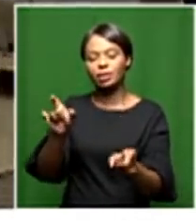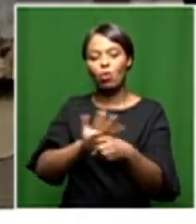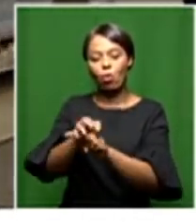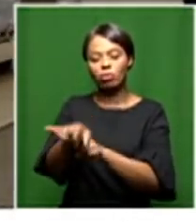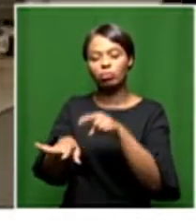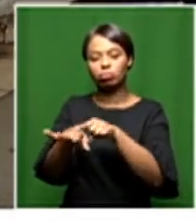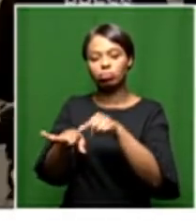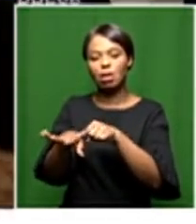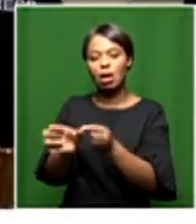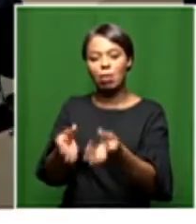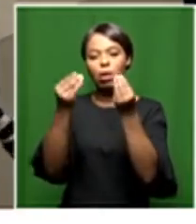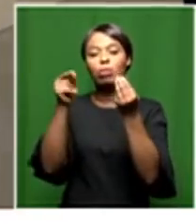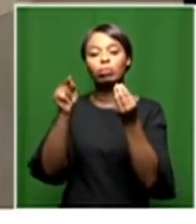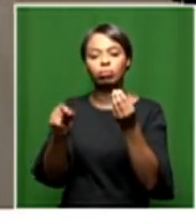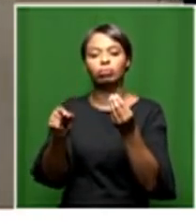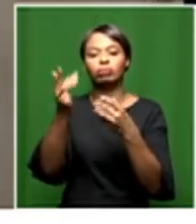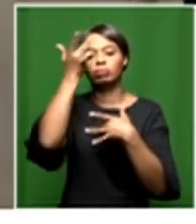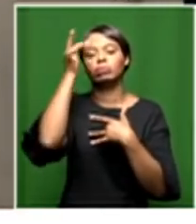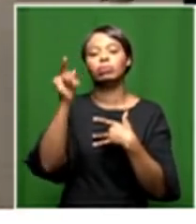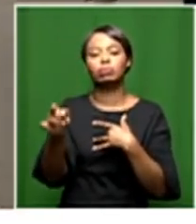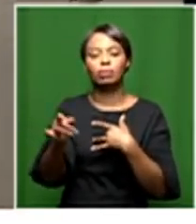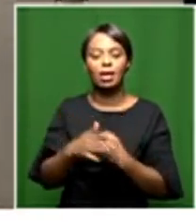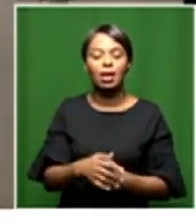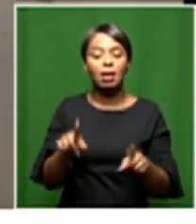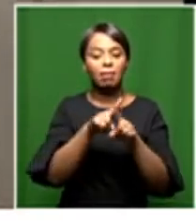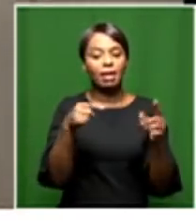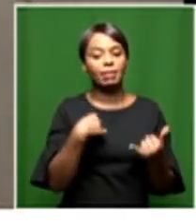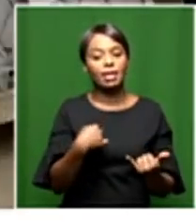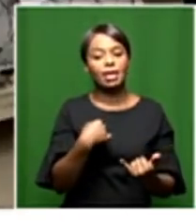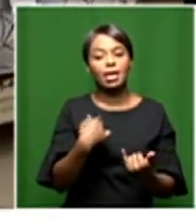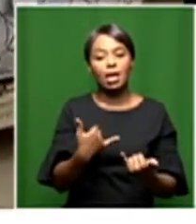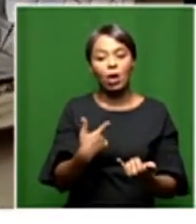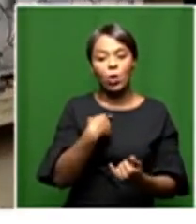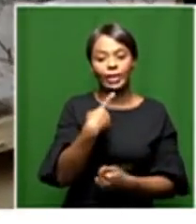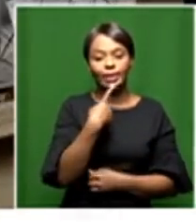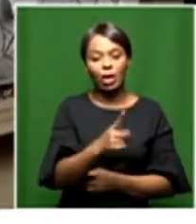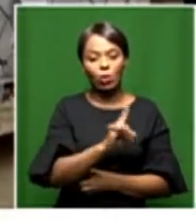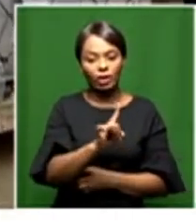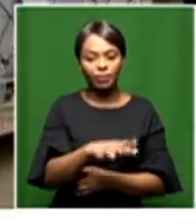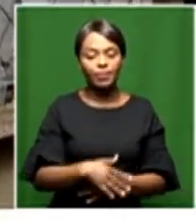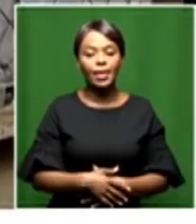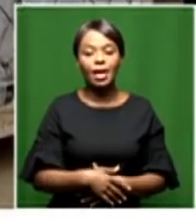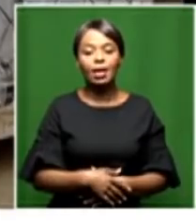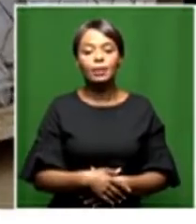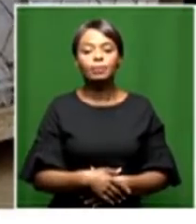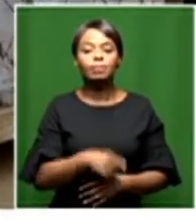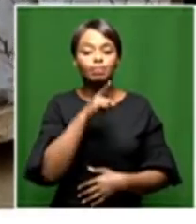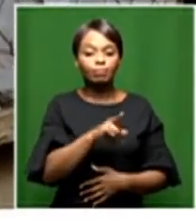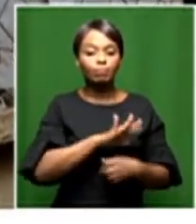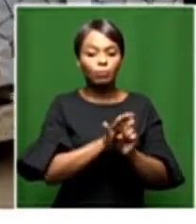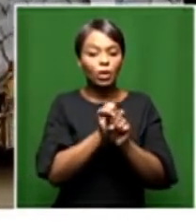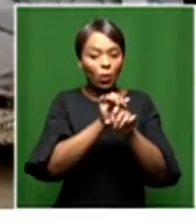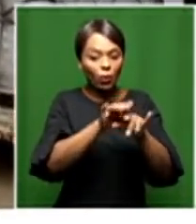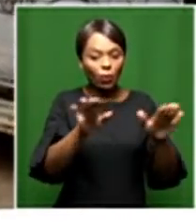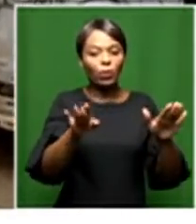actually exposed to this new variant. What I can tell you is that the numbers, the rate of infection has